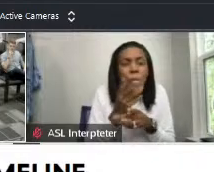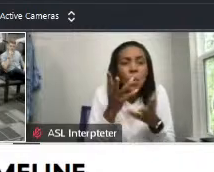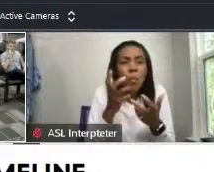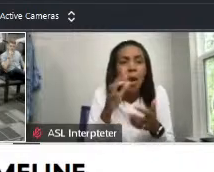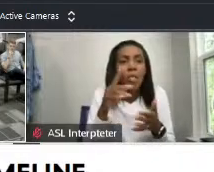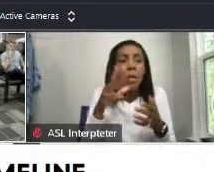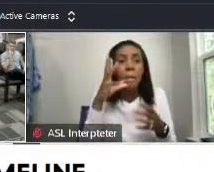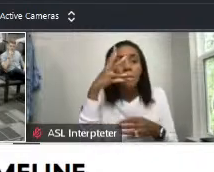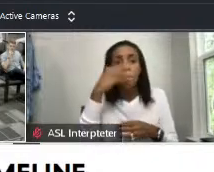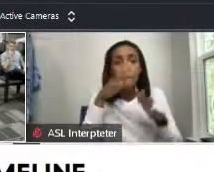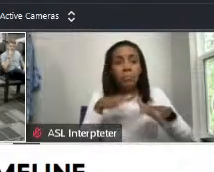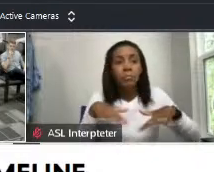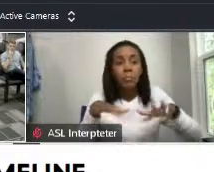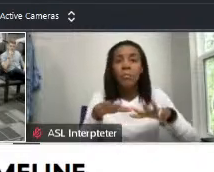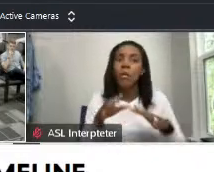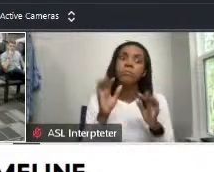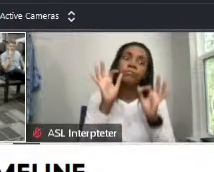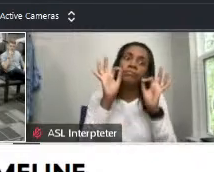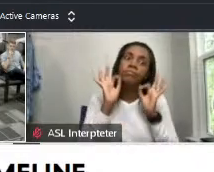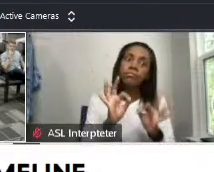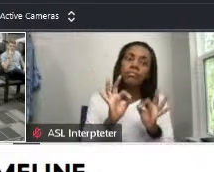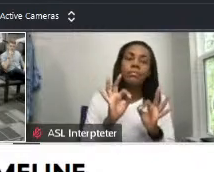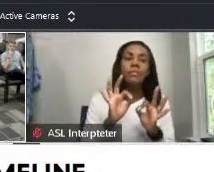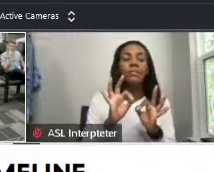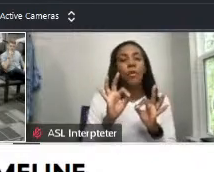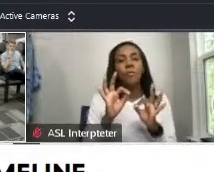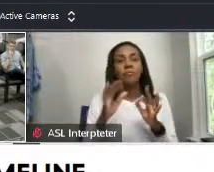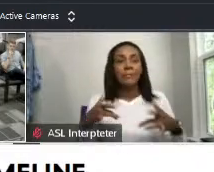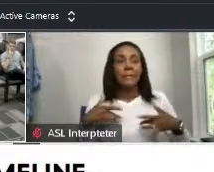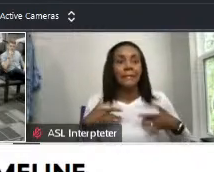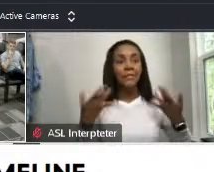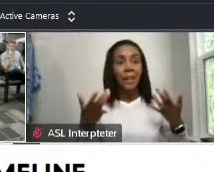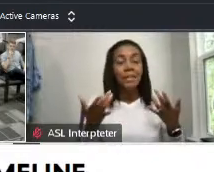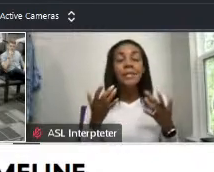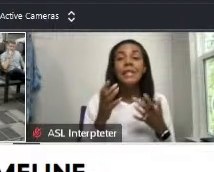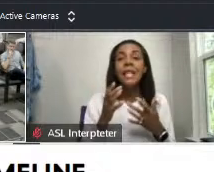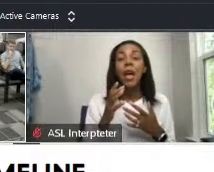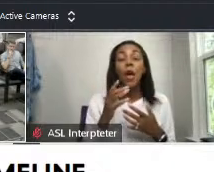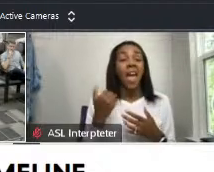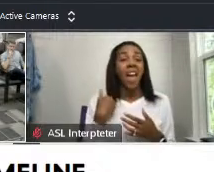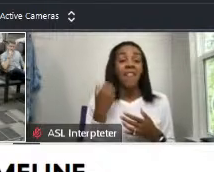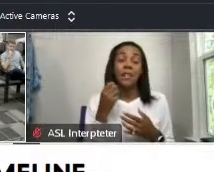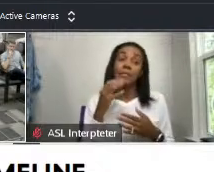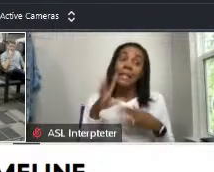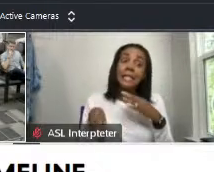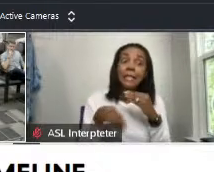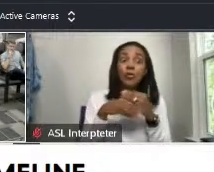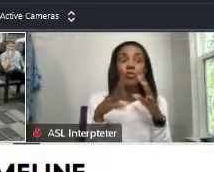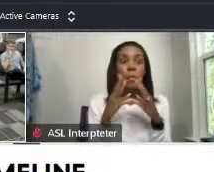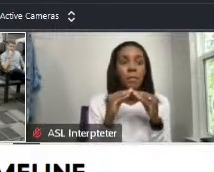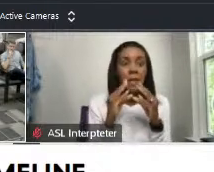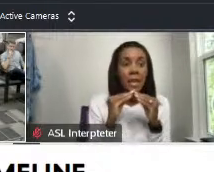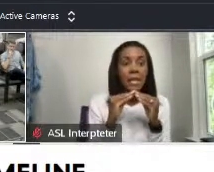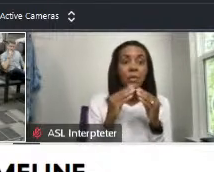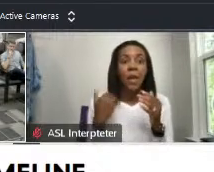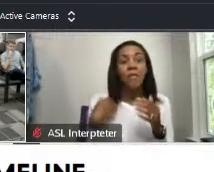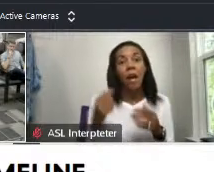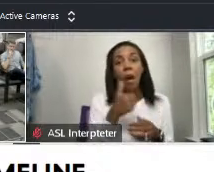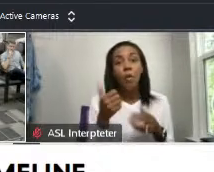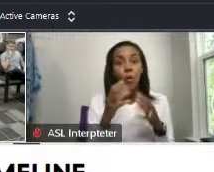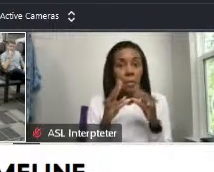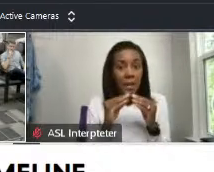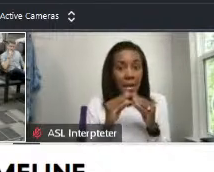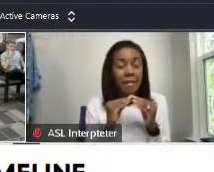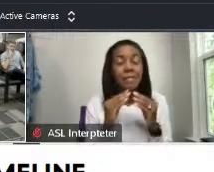for festivals, the operations director of Memphis in May has had 8 additional meetings, in addition to sitting in on the committee meetings, 8